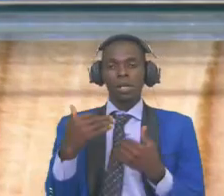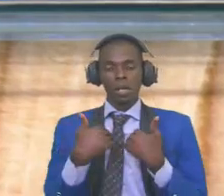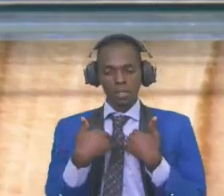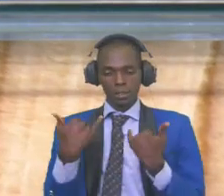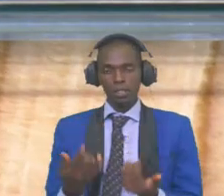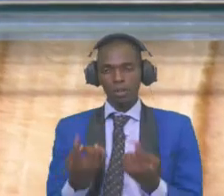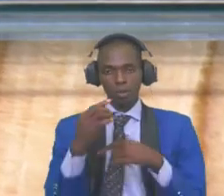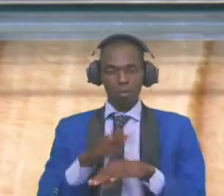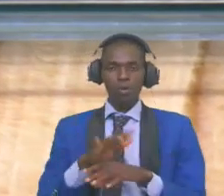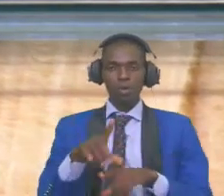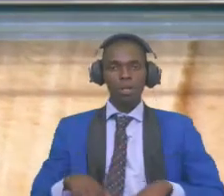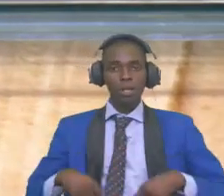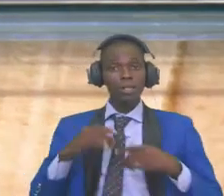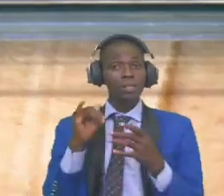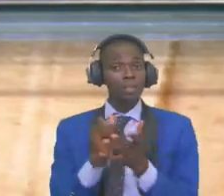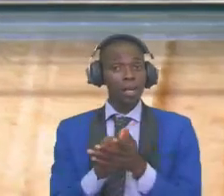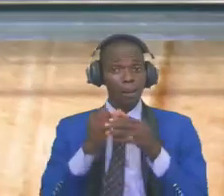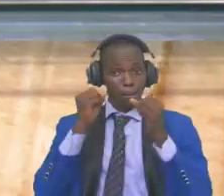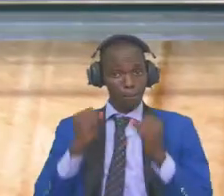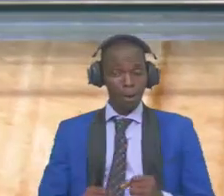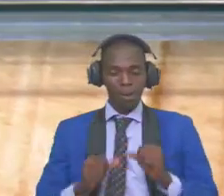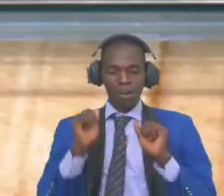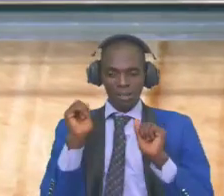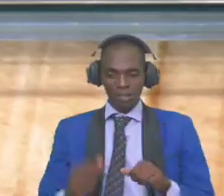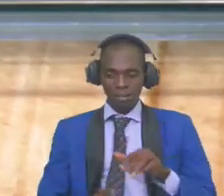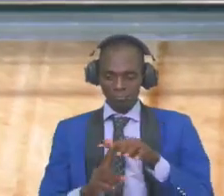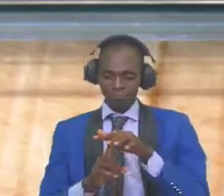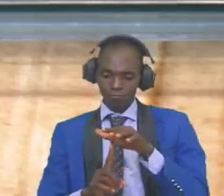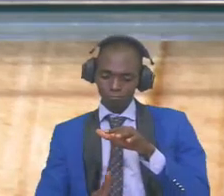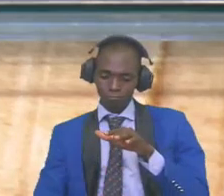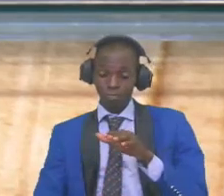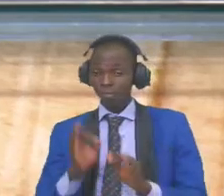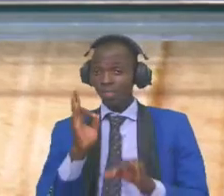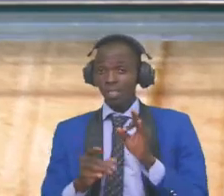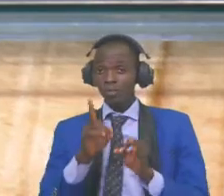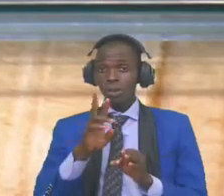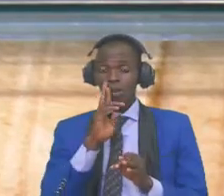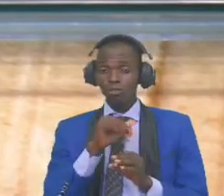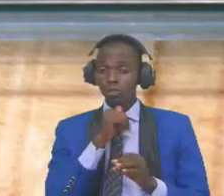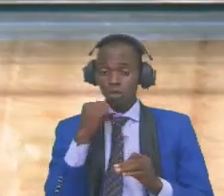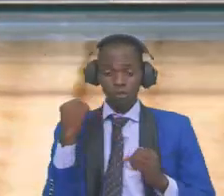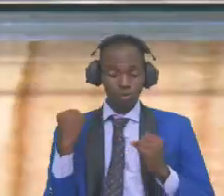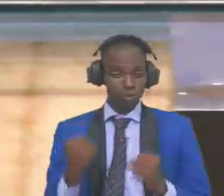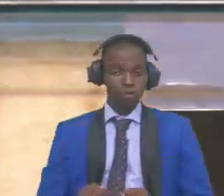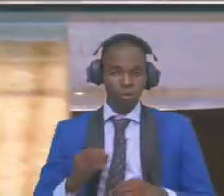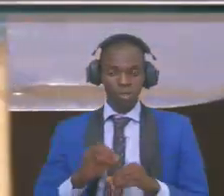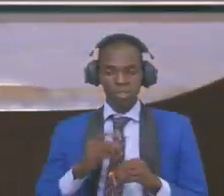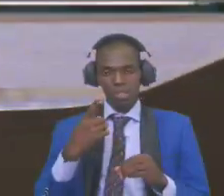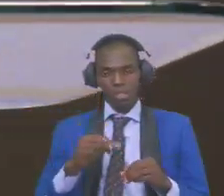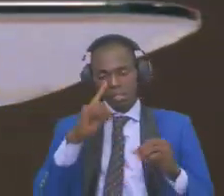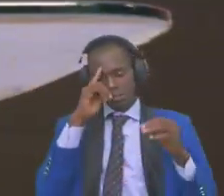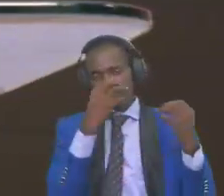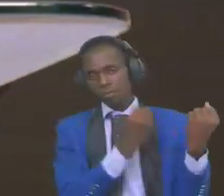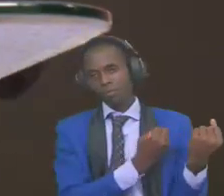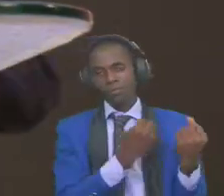your life. That power can leak away if you are not standing fast in the faith. Stand